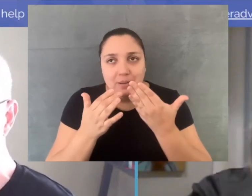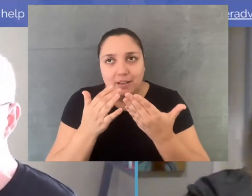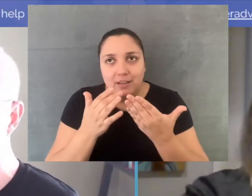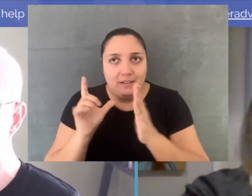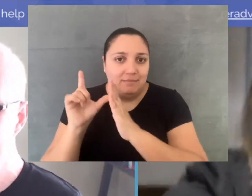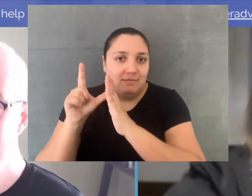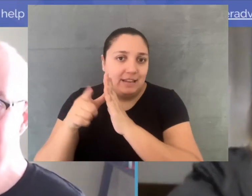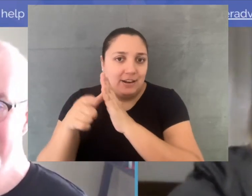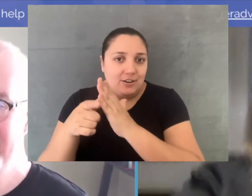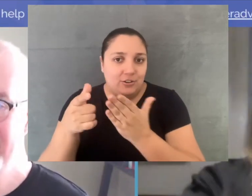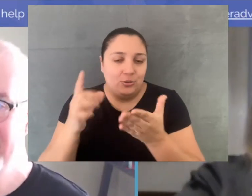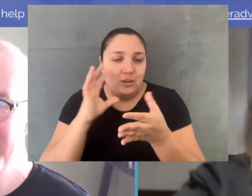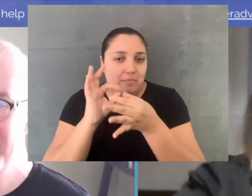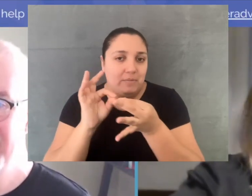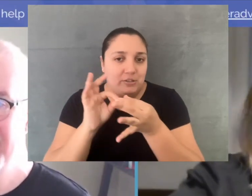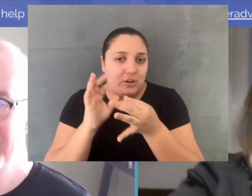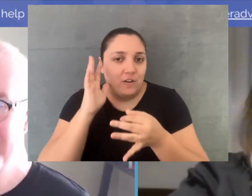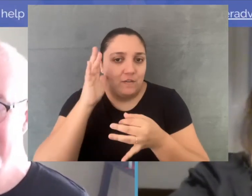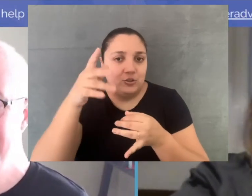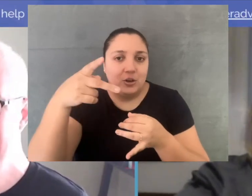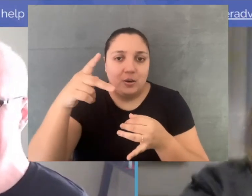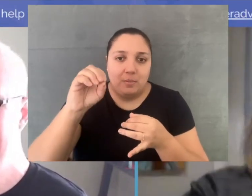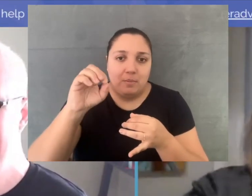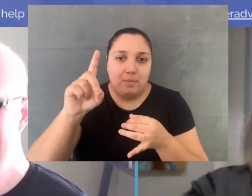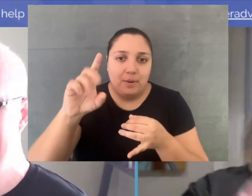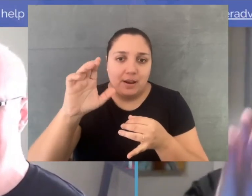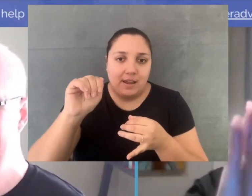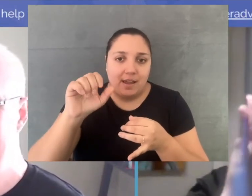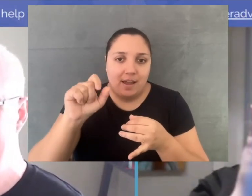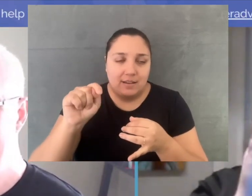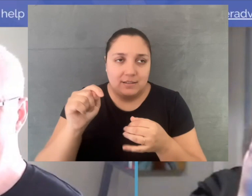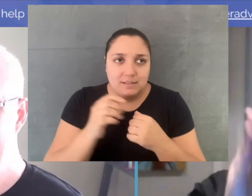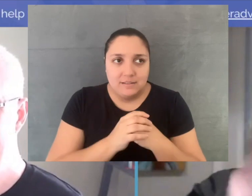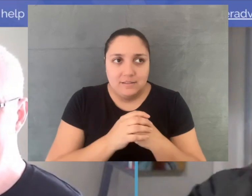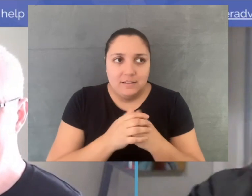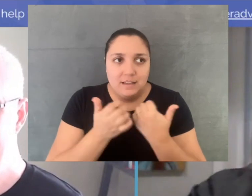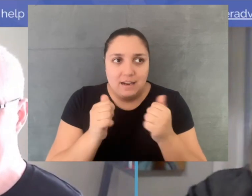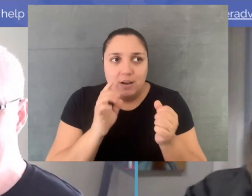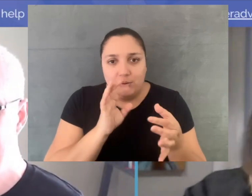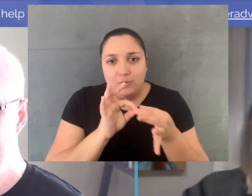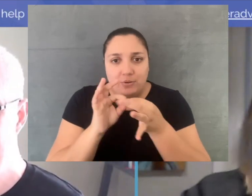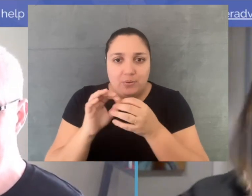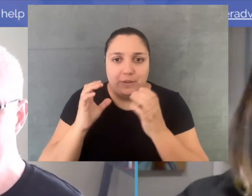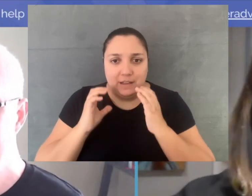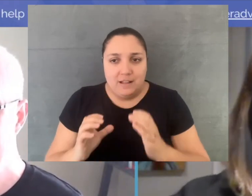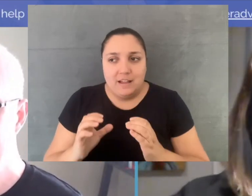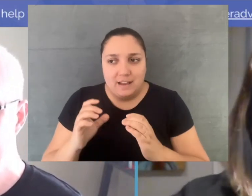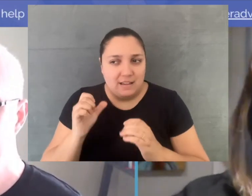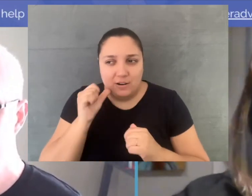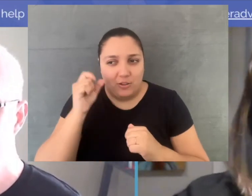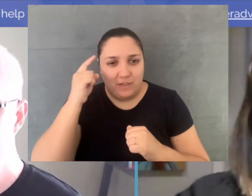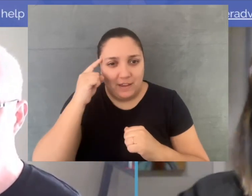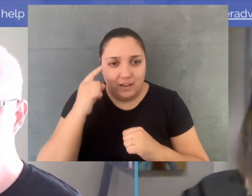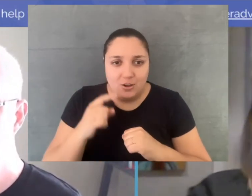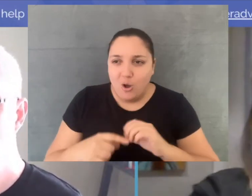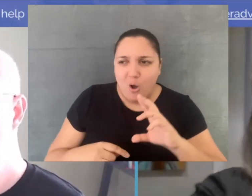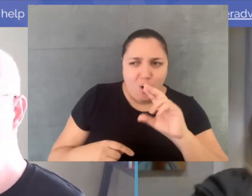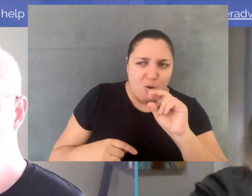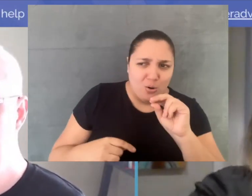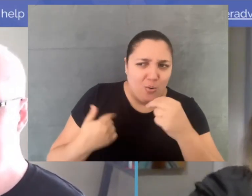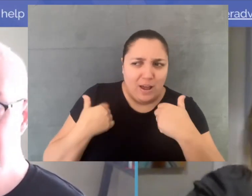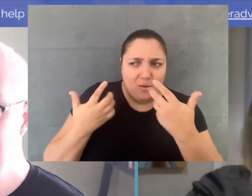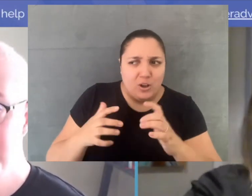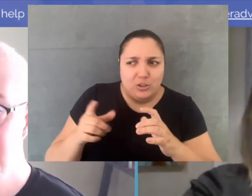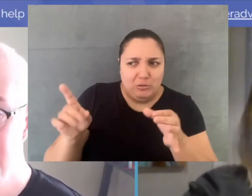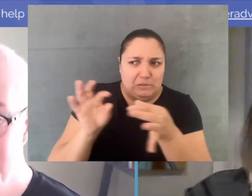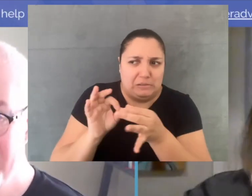that. Maybe you could mention it on a future podcast. Anything that I could talk about would be related to a client. So I don't really think I could. Oh, I don't